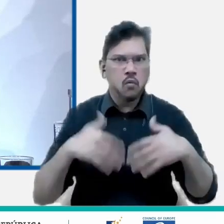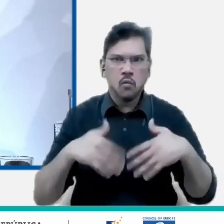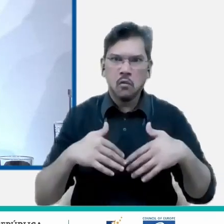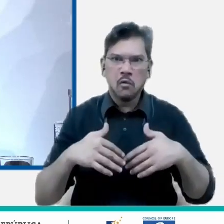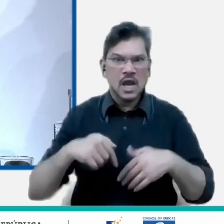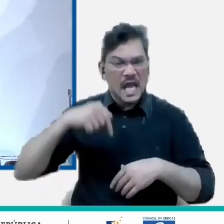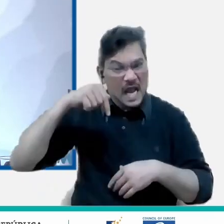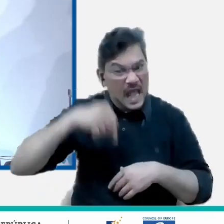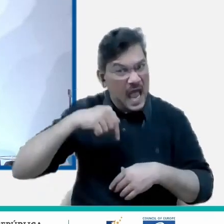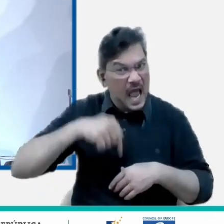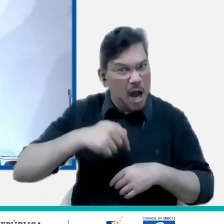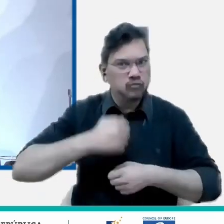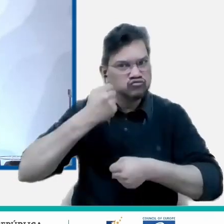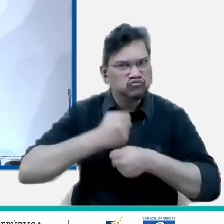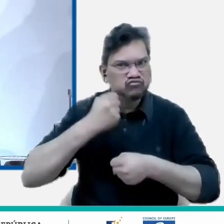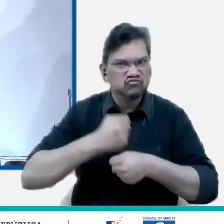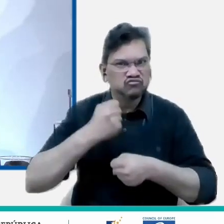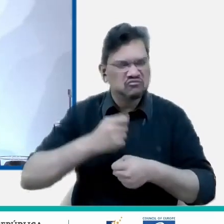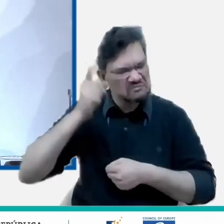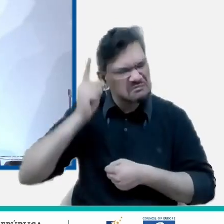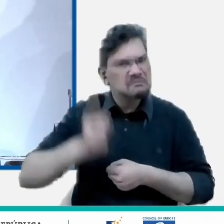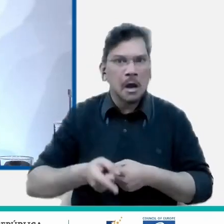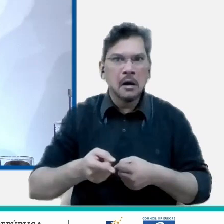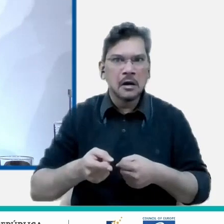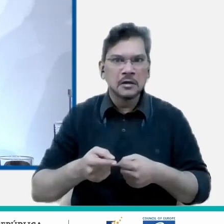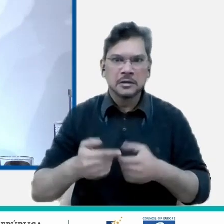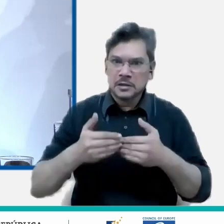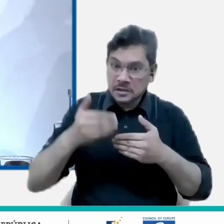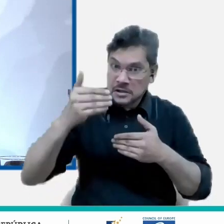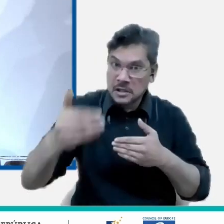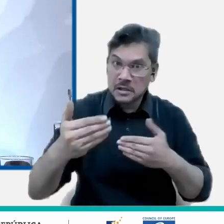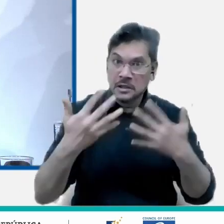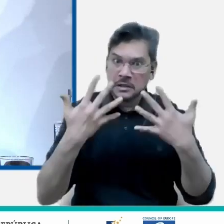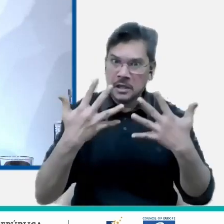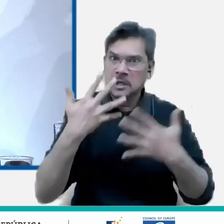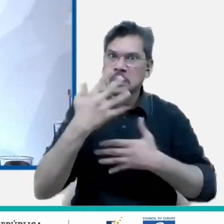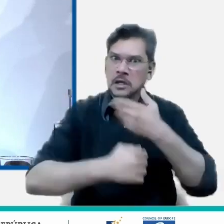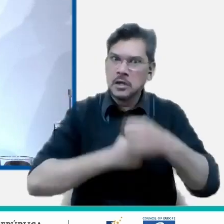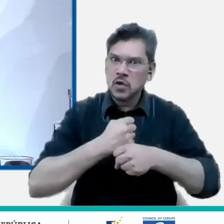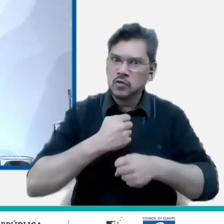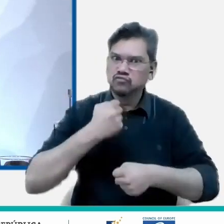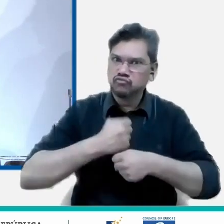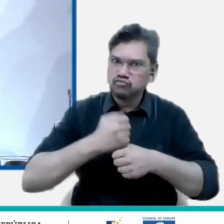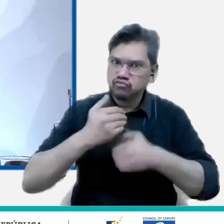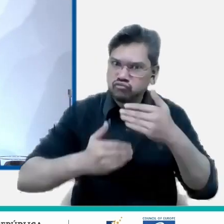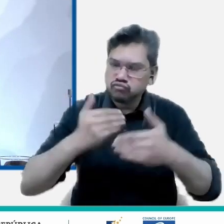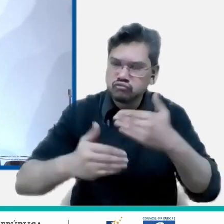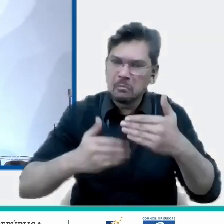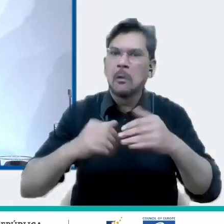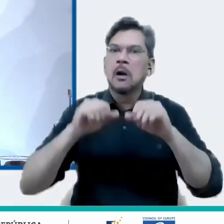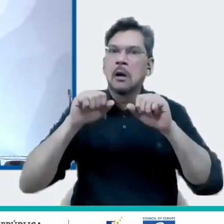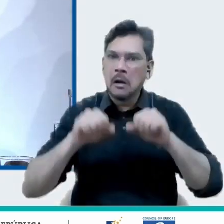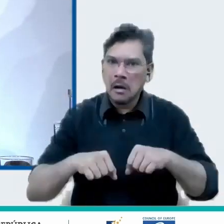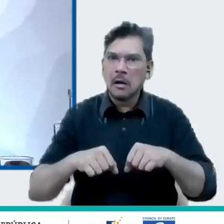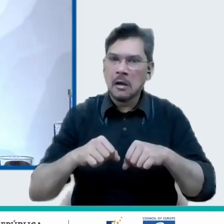we start a journey for the next 10 years that will help us deal with a more complex risk landscape in the region and globally